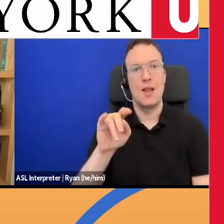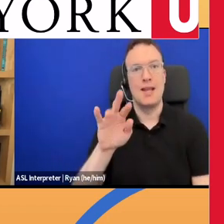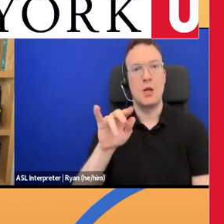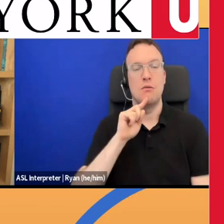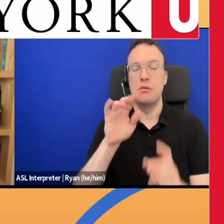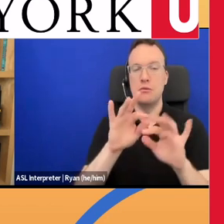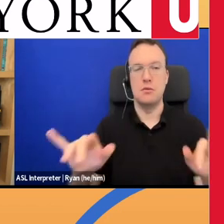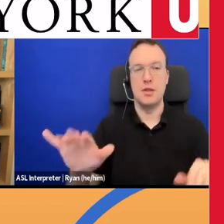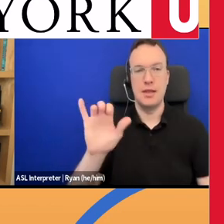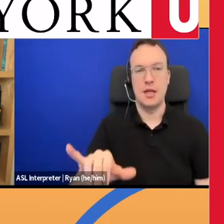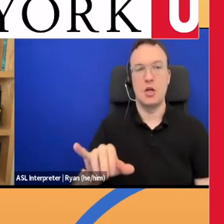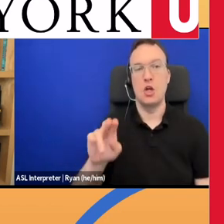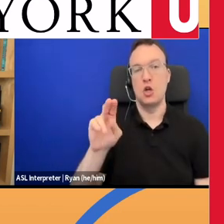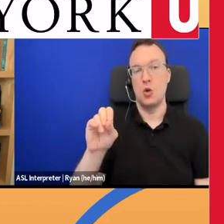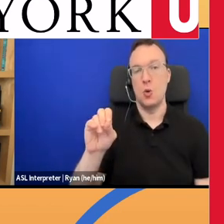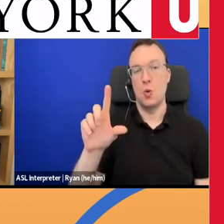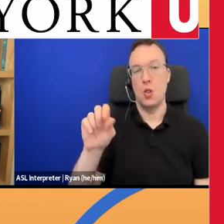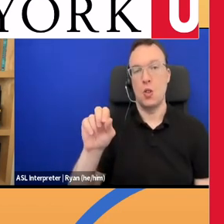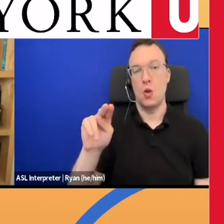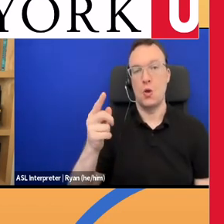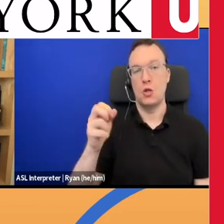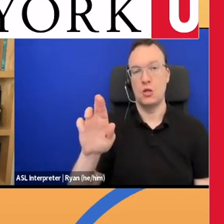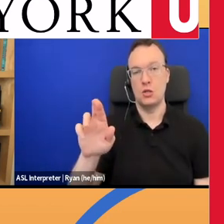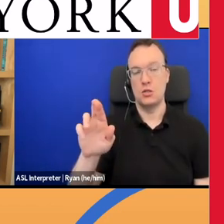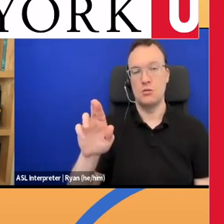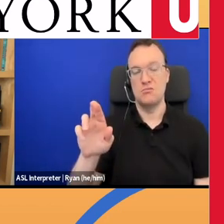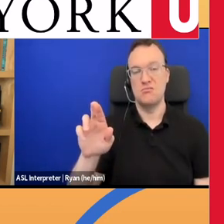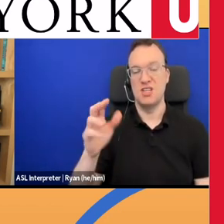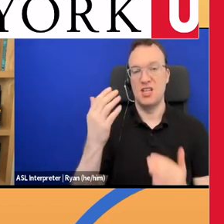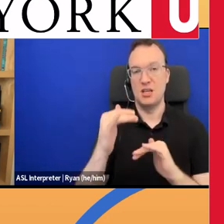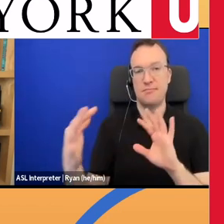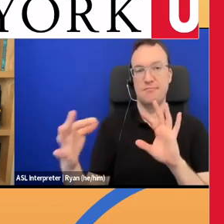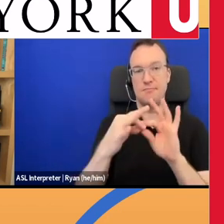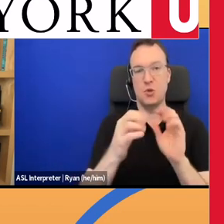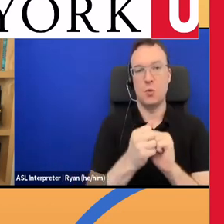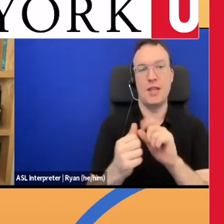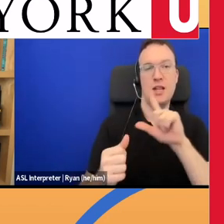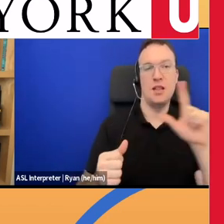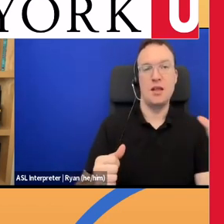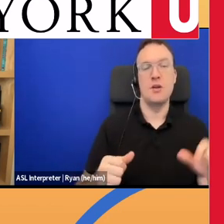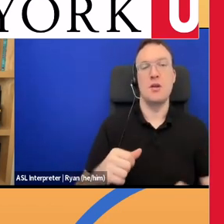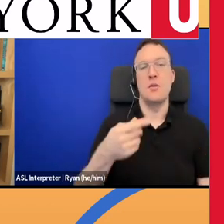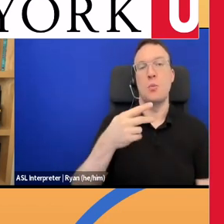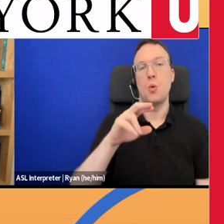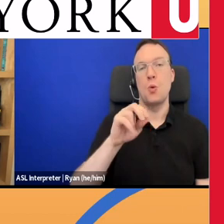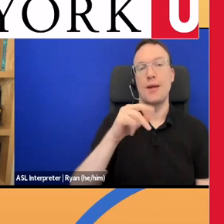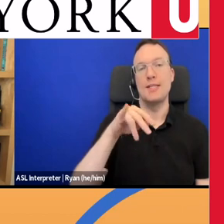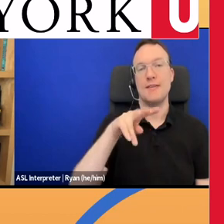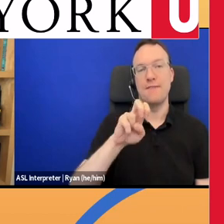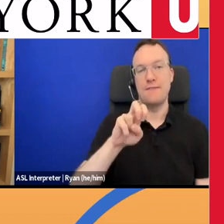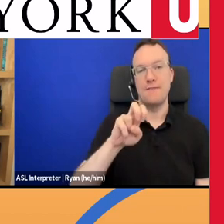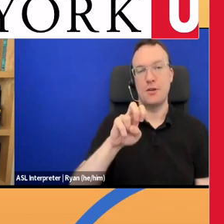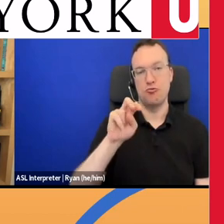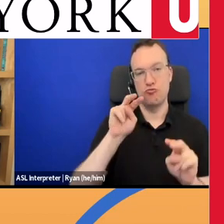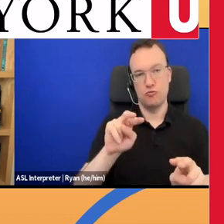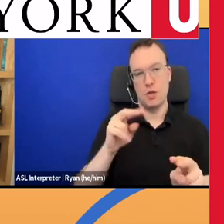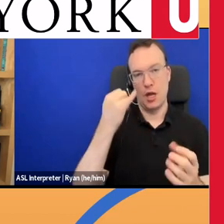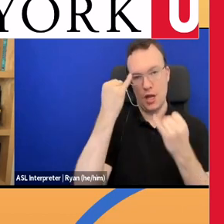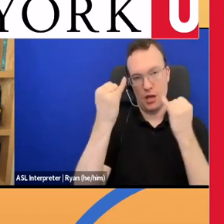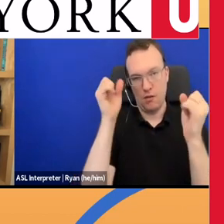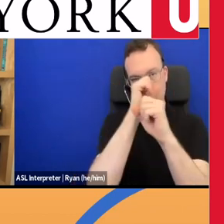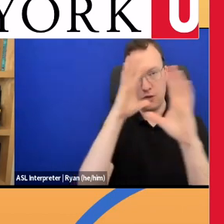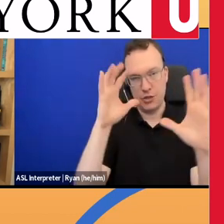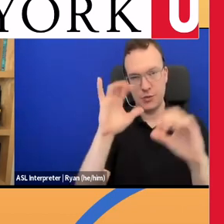the term no longer has a limited association with leftist or even progressive viewpoints or ideologies.